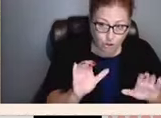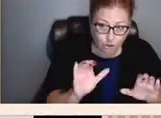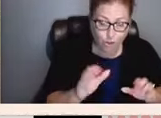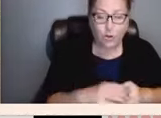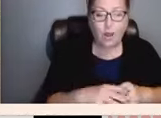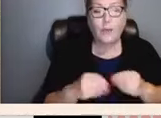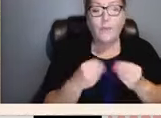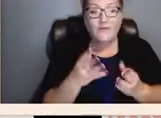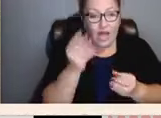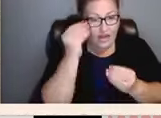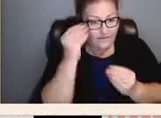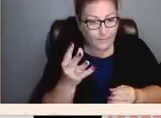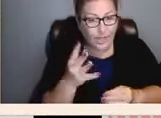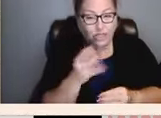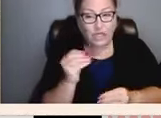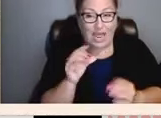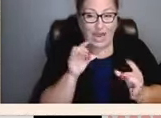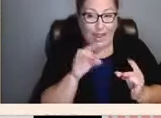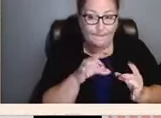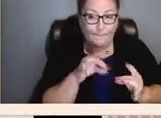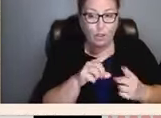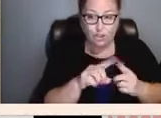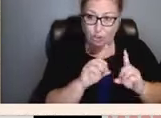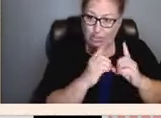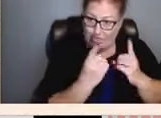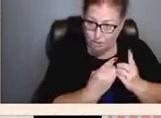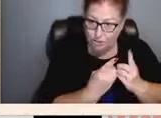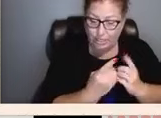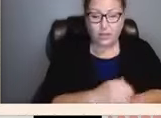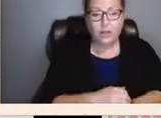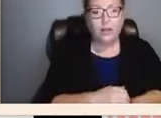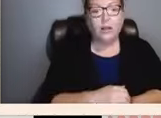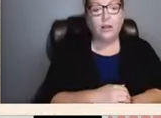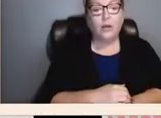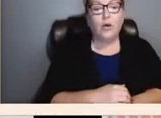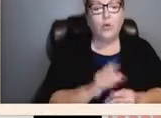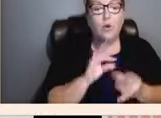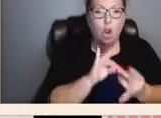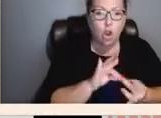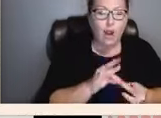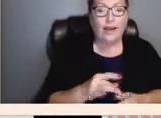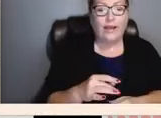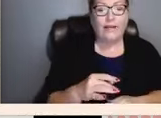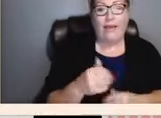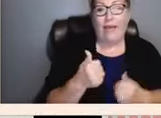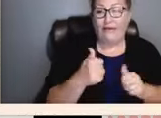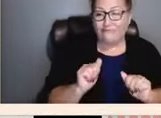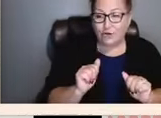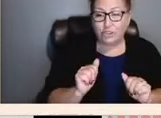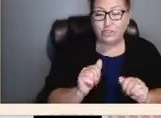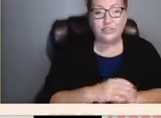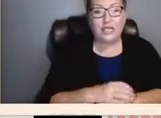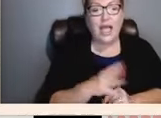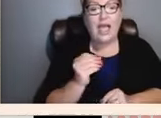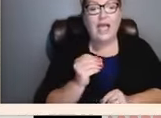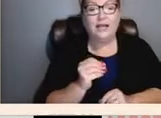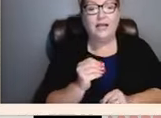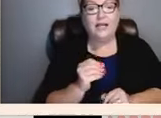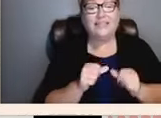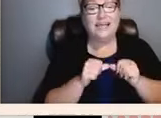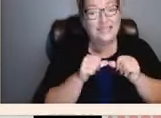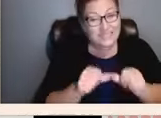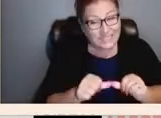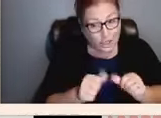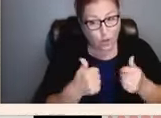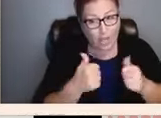and input to the district regarding efforts. And it's a continuing effort to